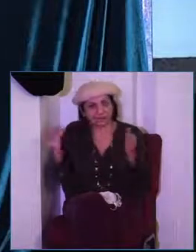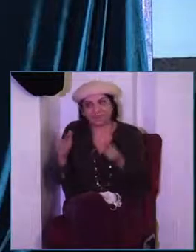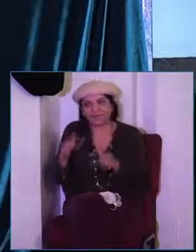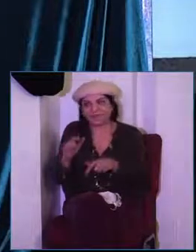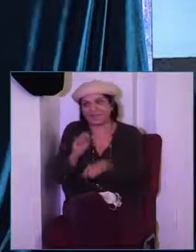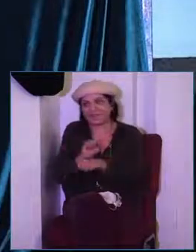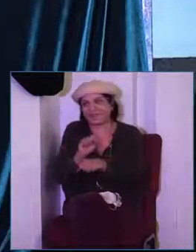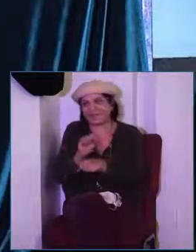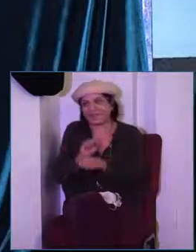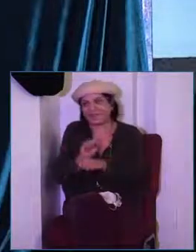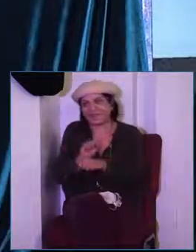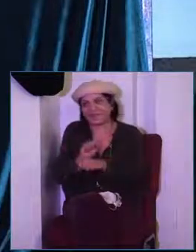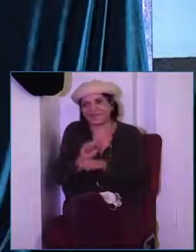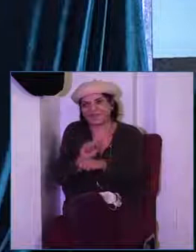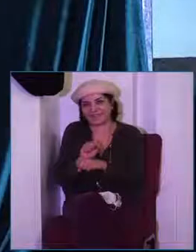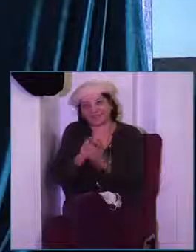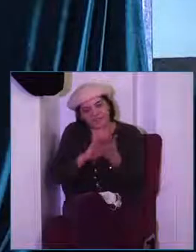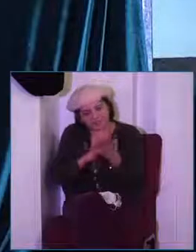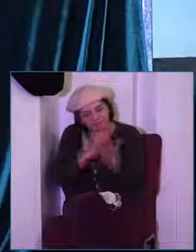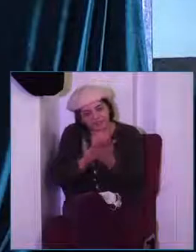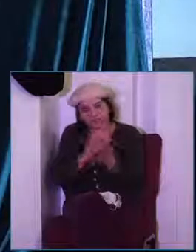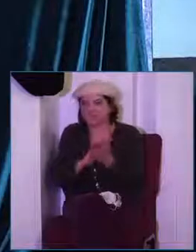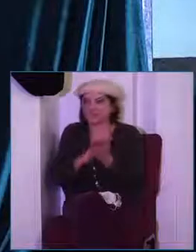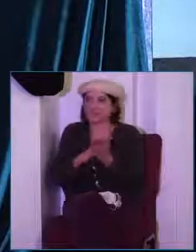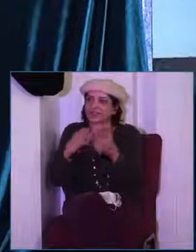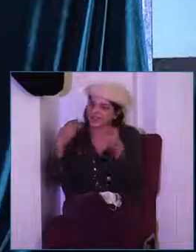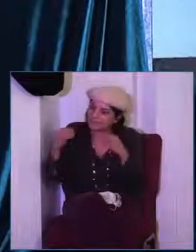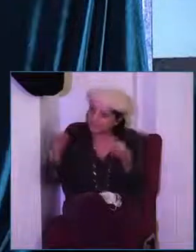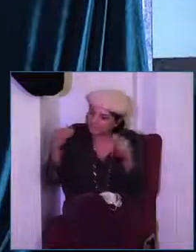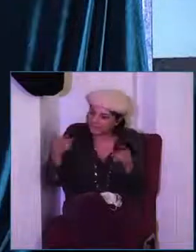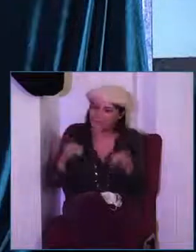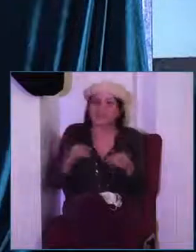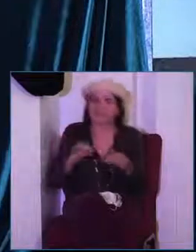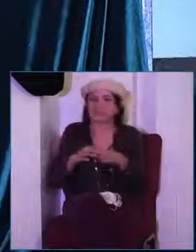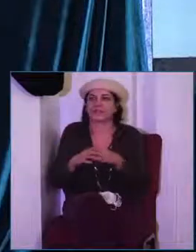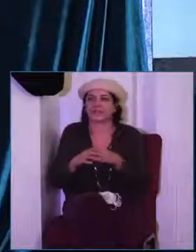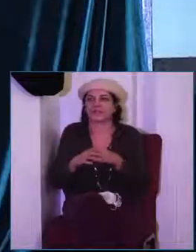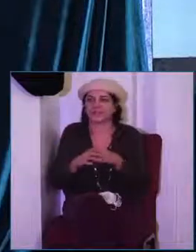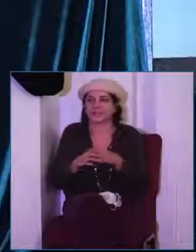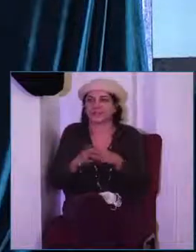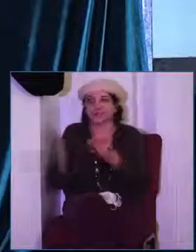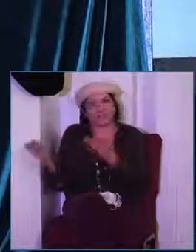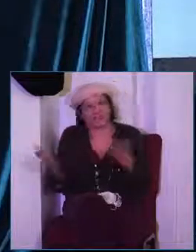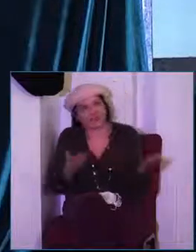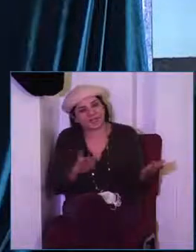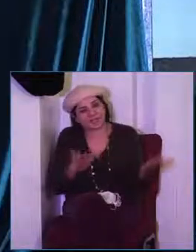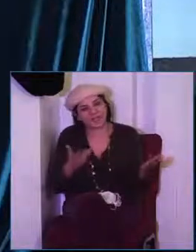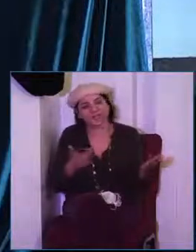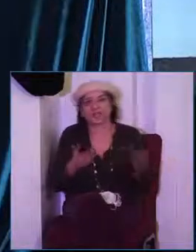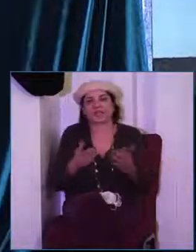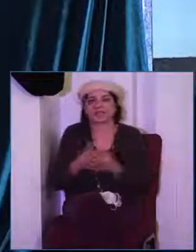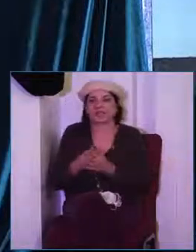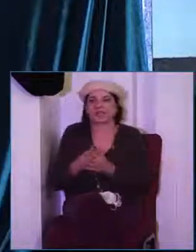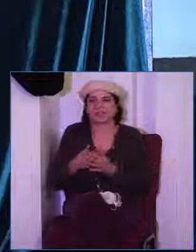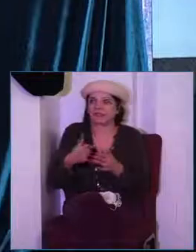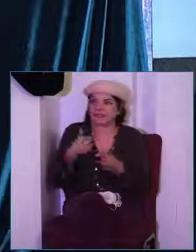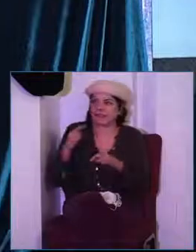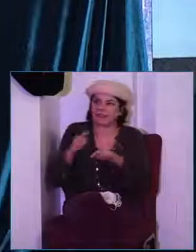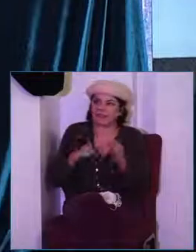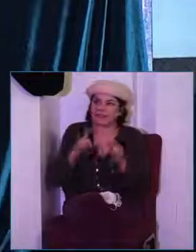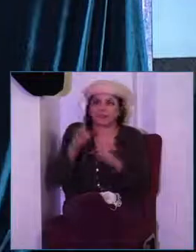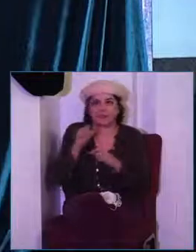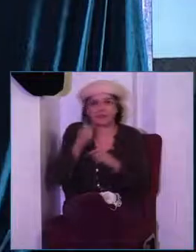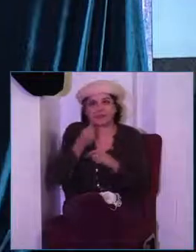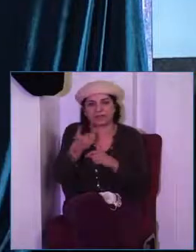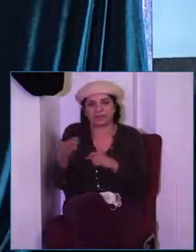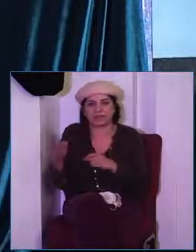work. You're doing the cooking and the shopping and the bringing over. And I can't do